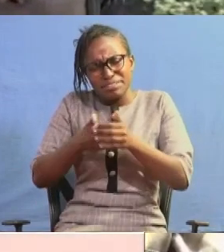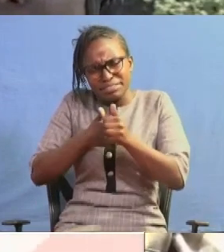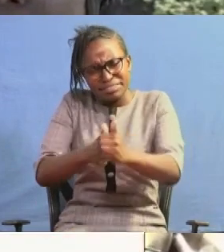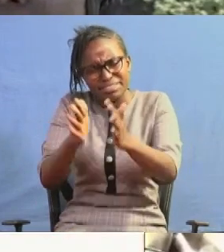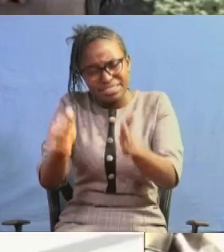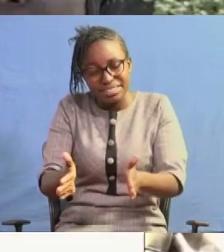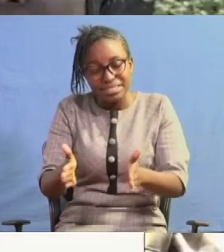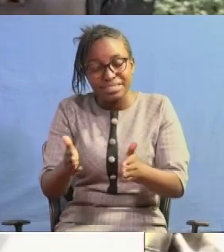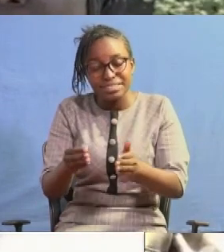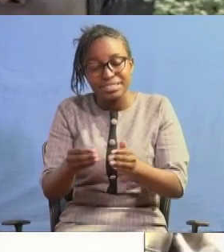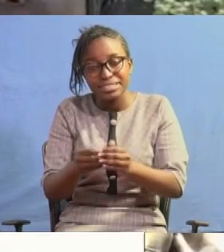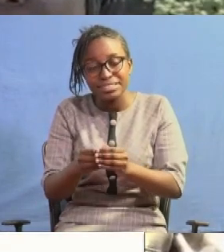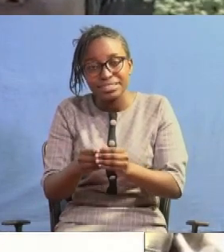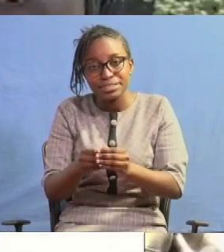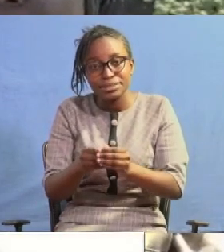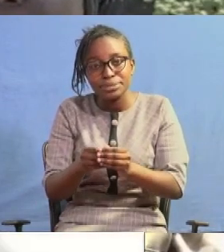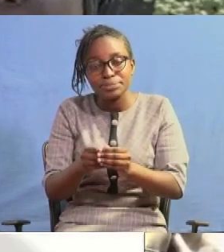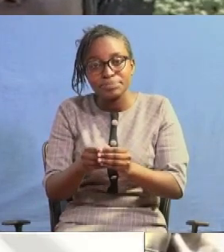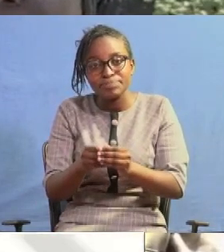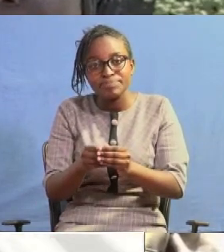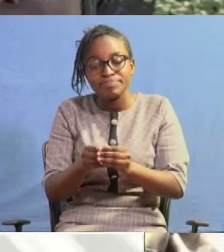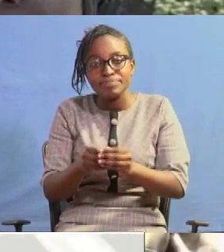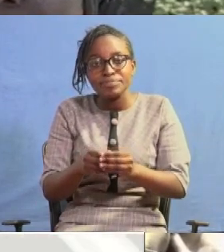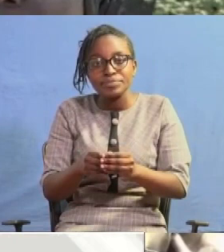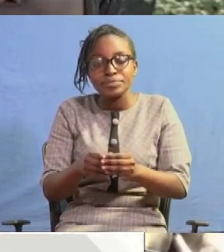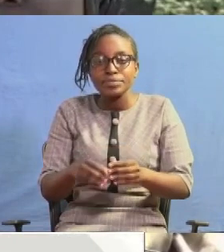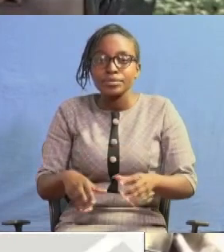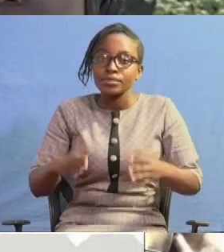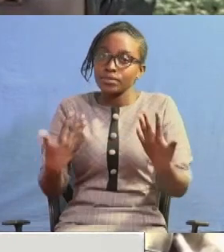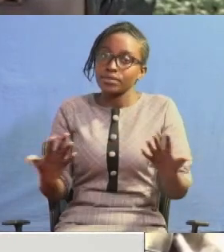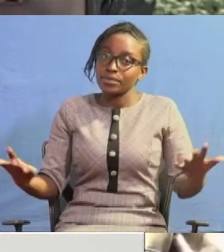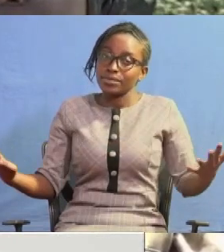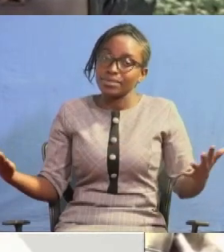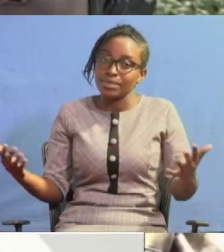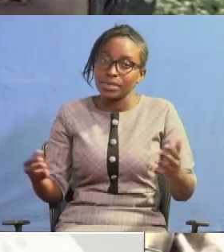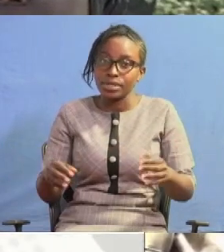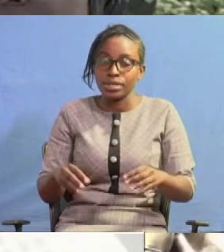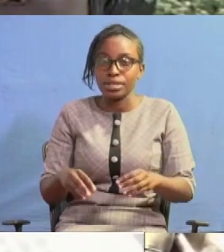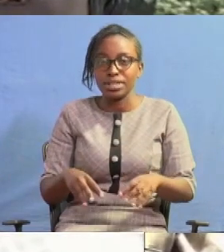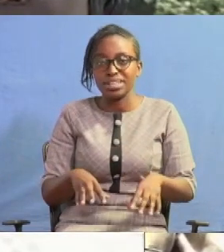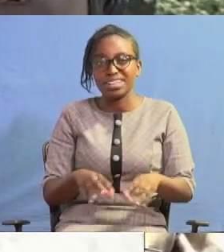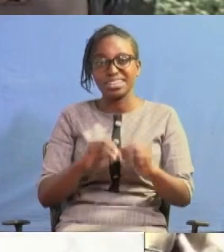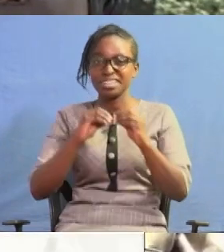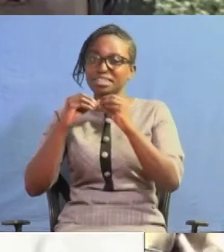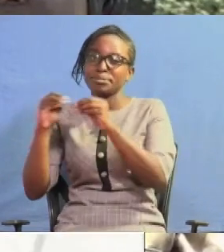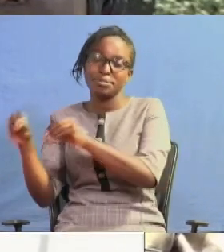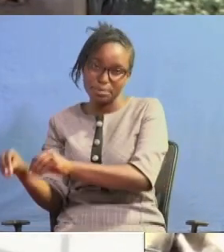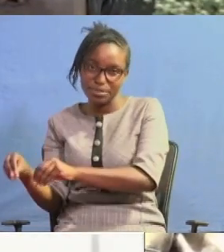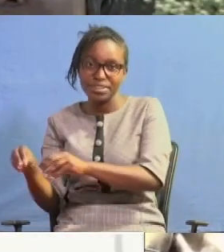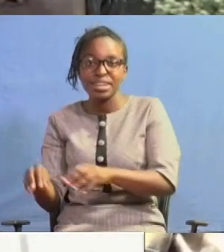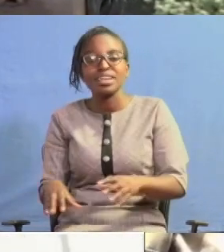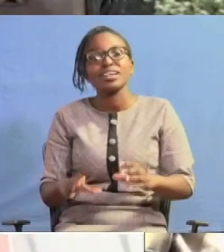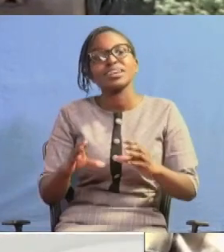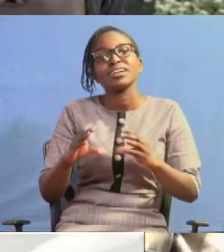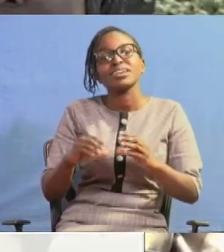following in the recruitment. And the only thing that eliminated the candidates was the